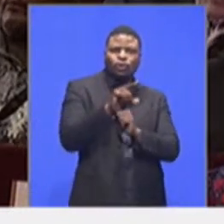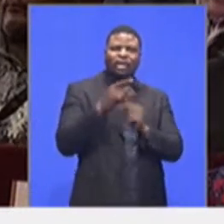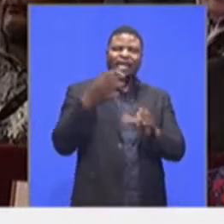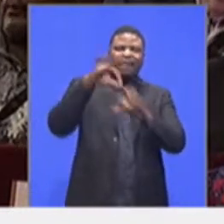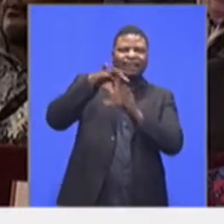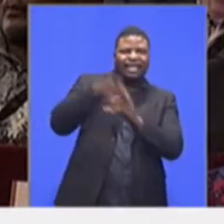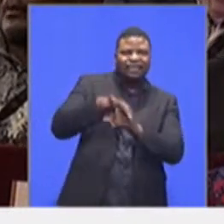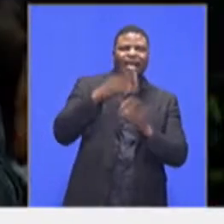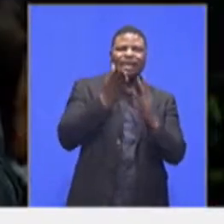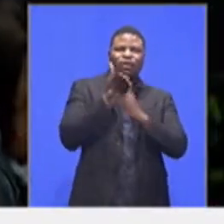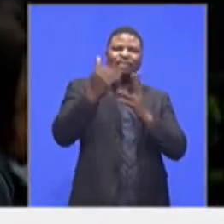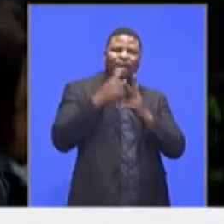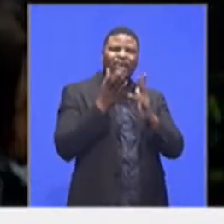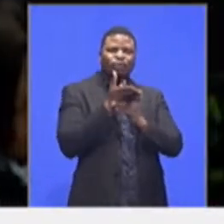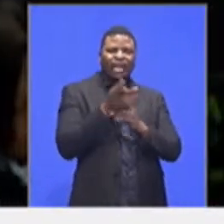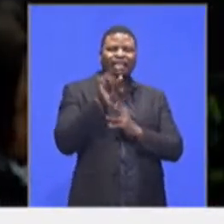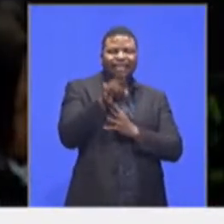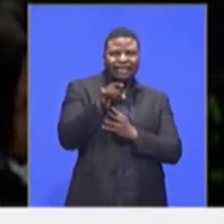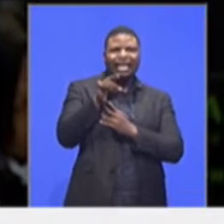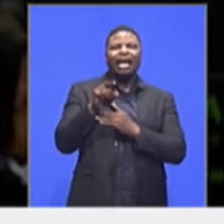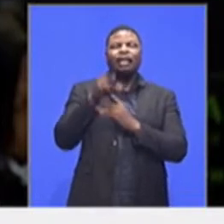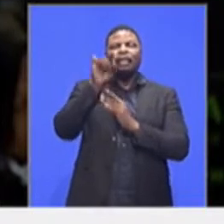transparent pipeline projects and programs,